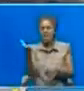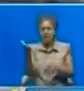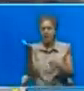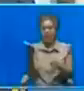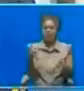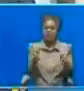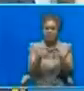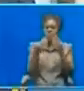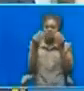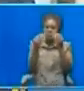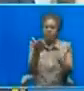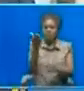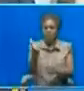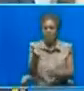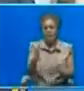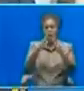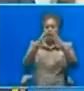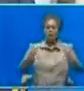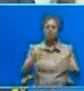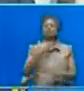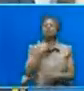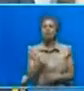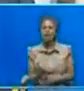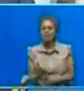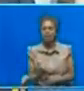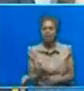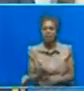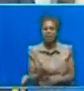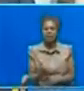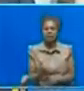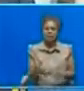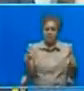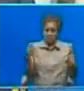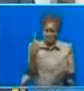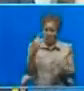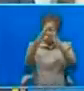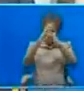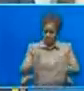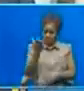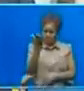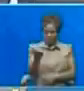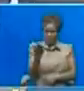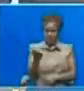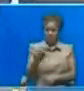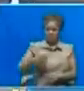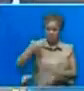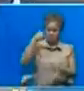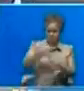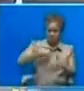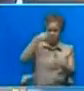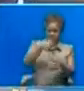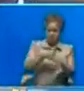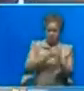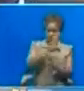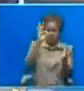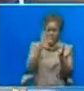to the same resolutions being sought by the House. And, you know, this is one House that has fought for a mandate and space